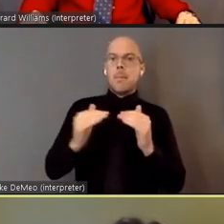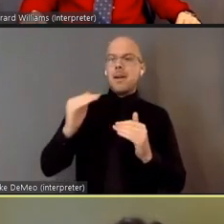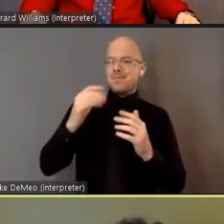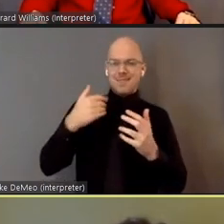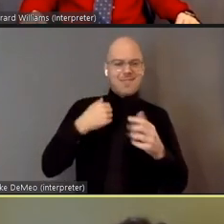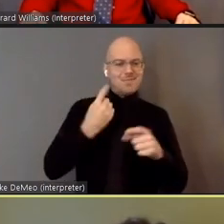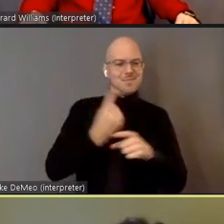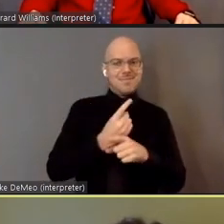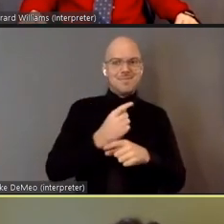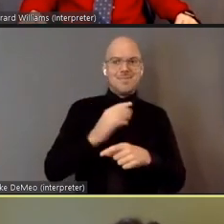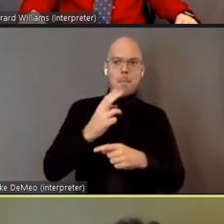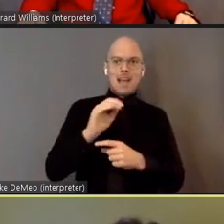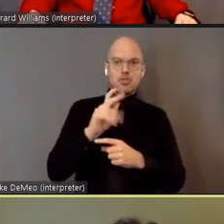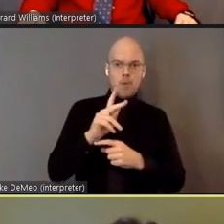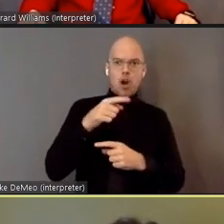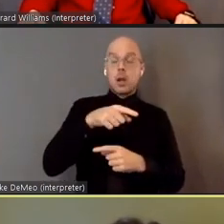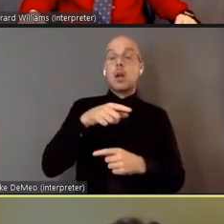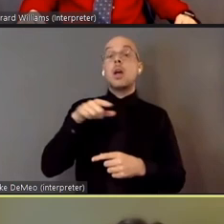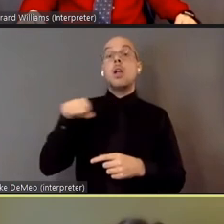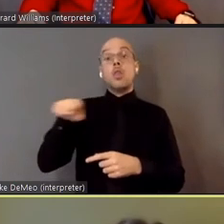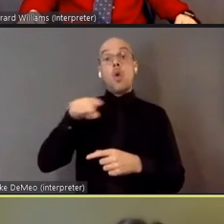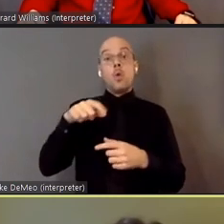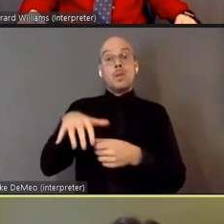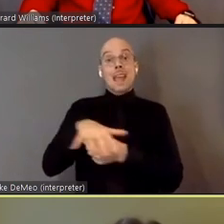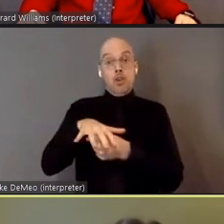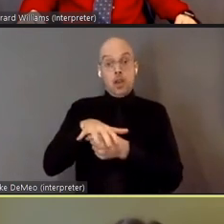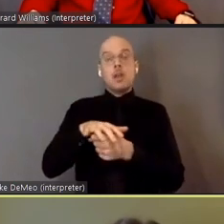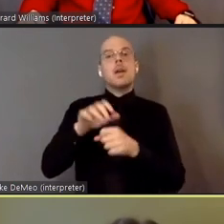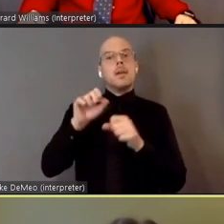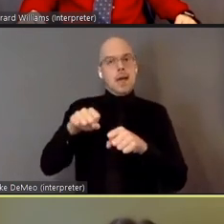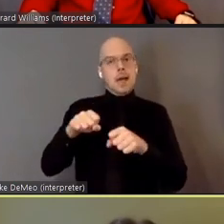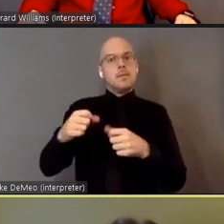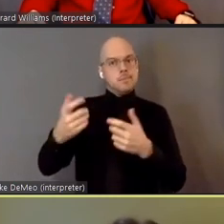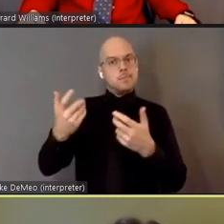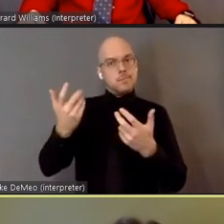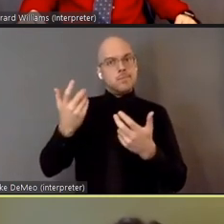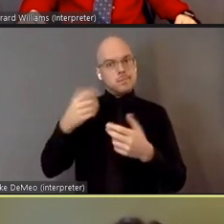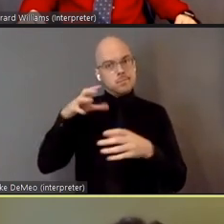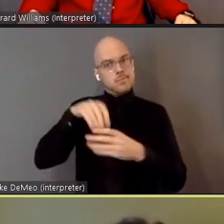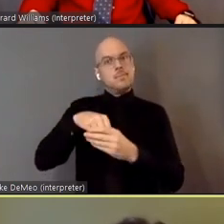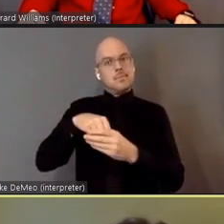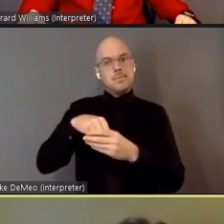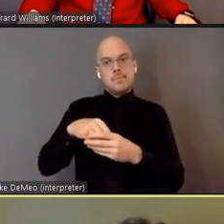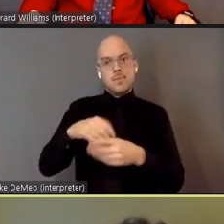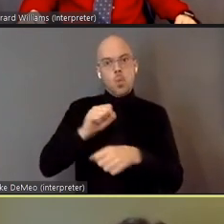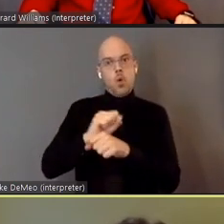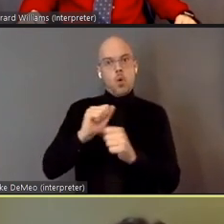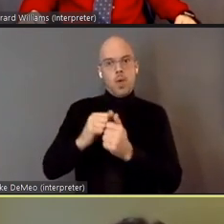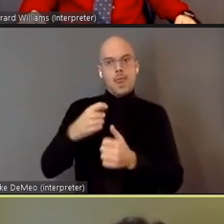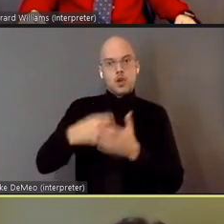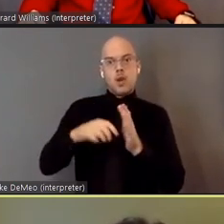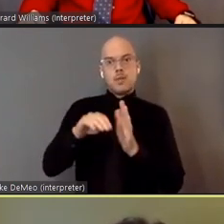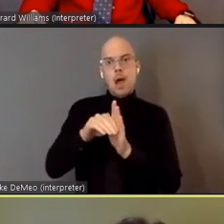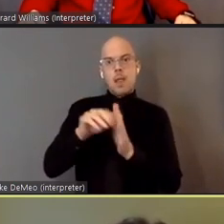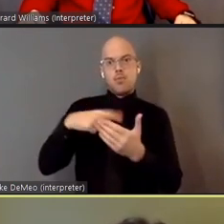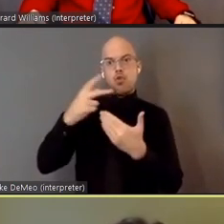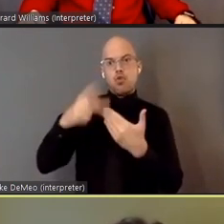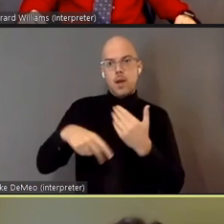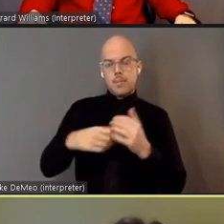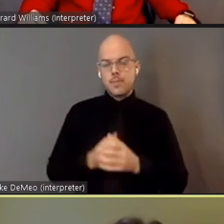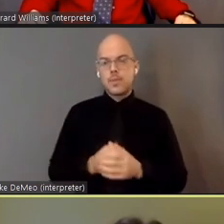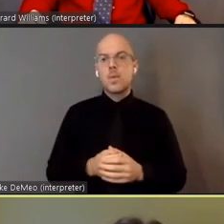were eligible for the cost model program. And then in 2015, they offered